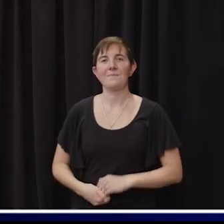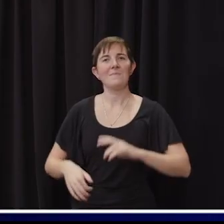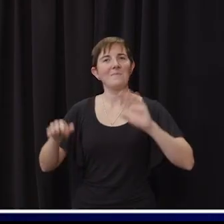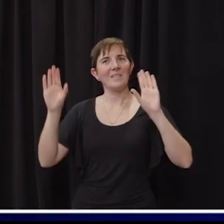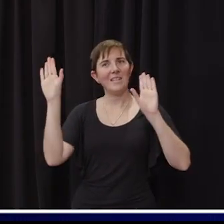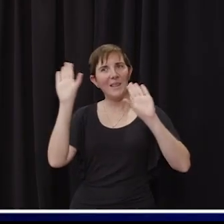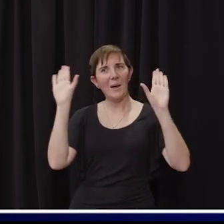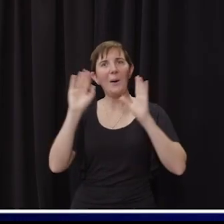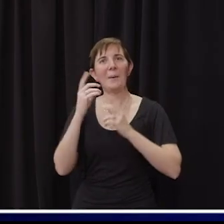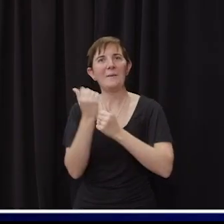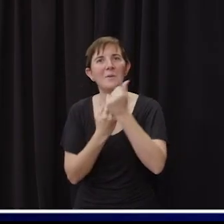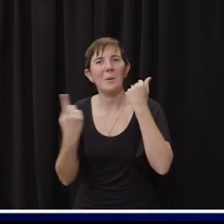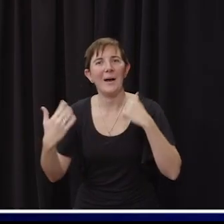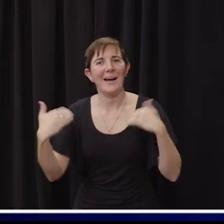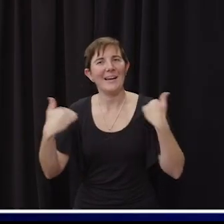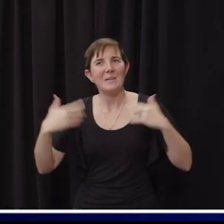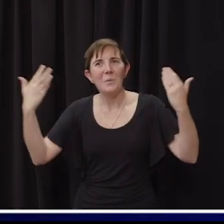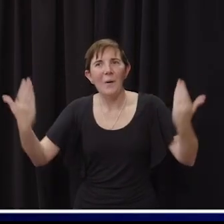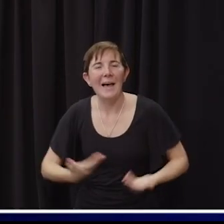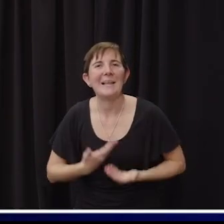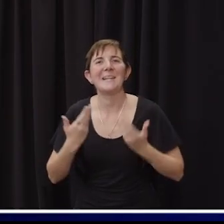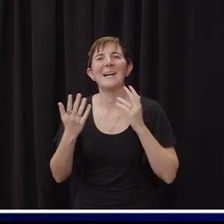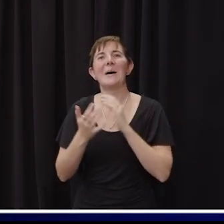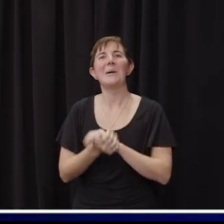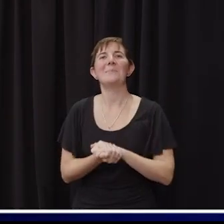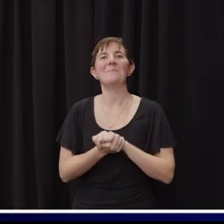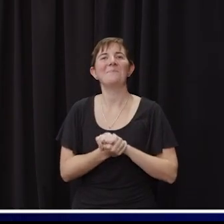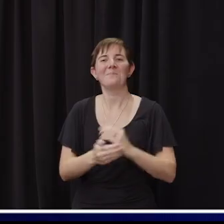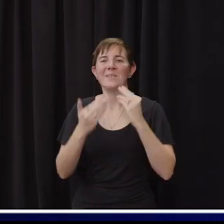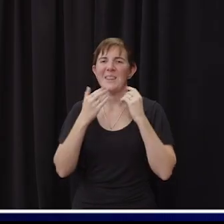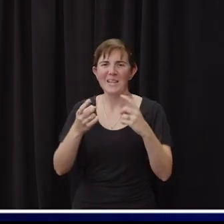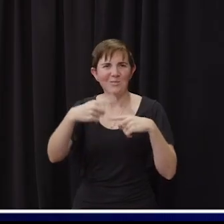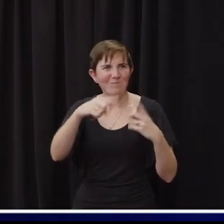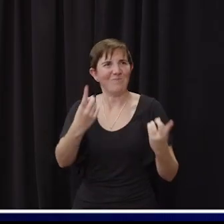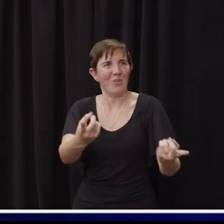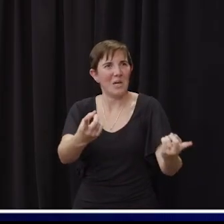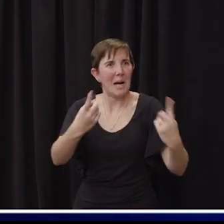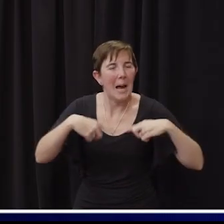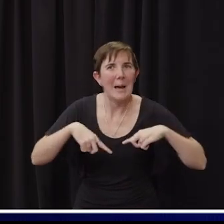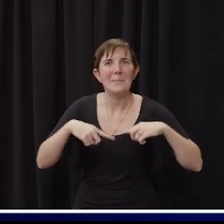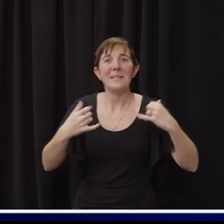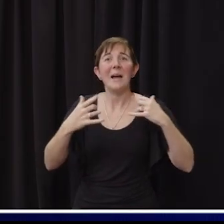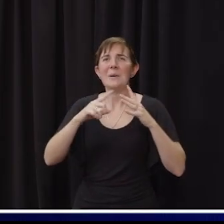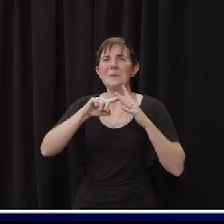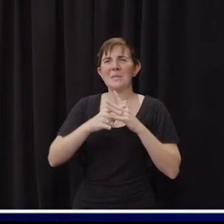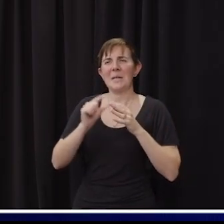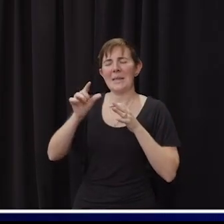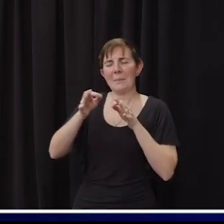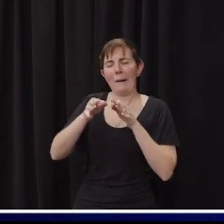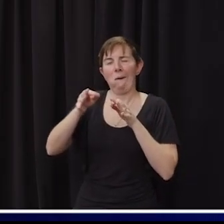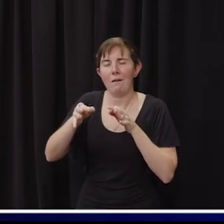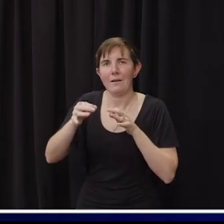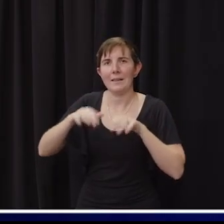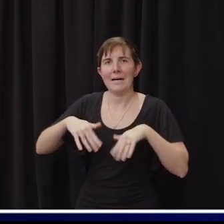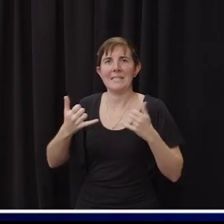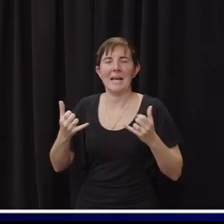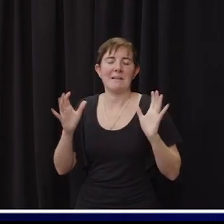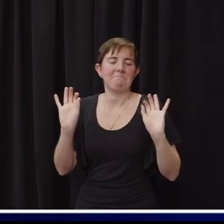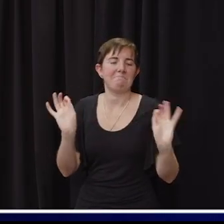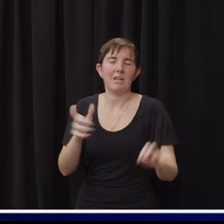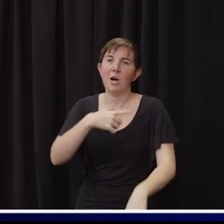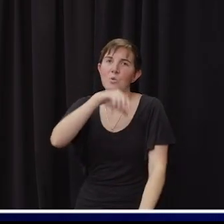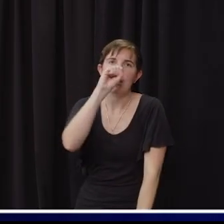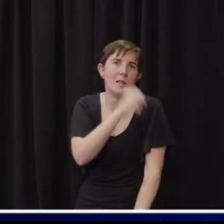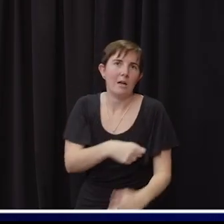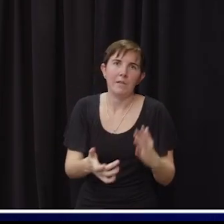Hello, everyone. Welcome. Thank you all for coming out. We're starting just a little bit late today. Don't you